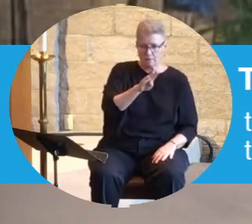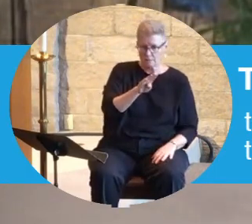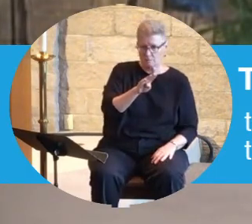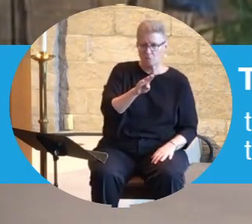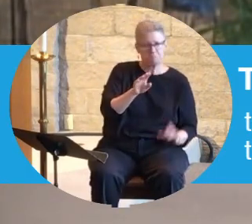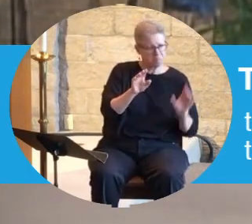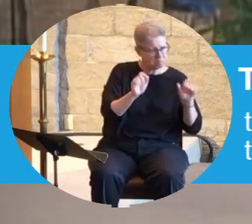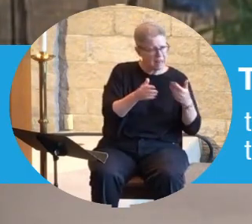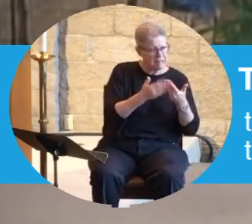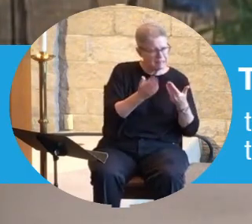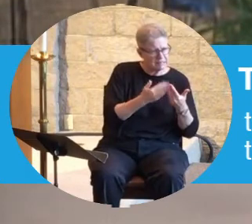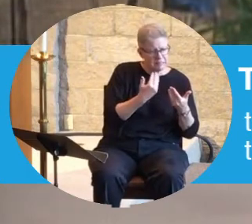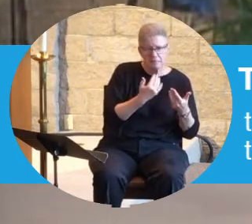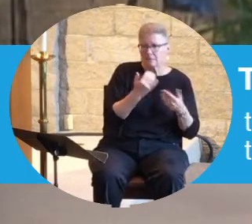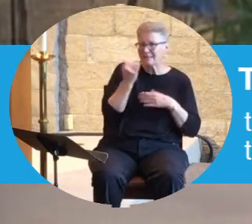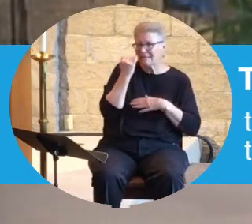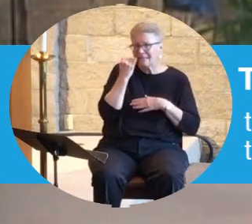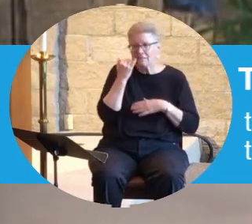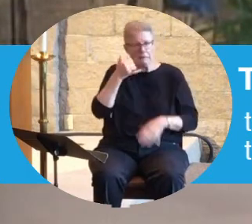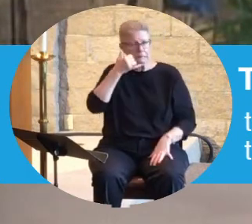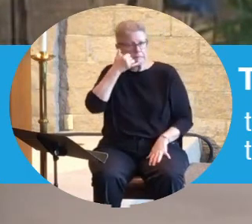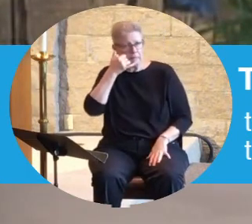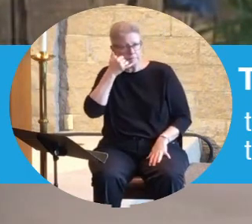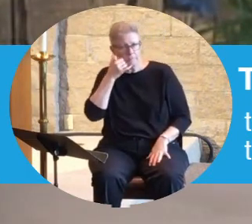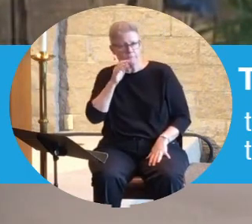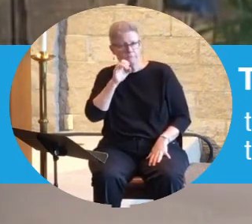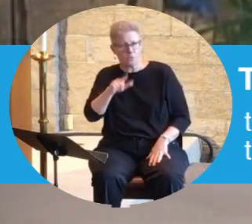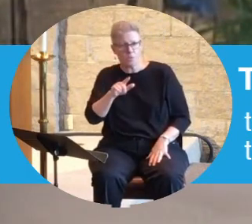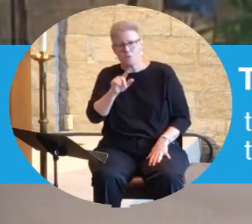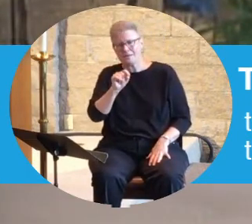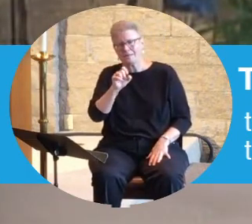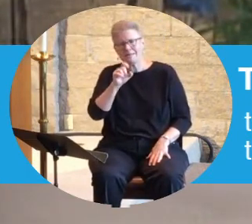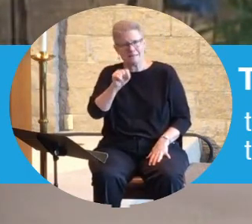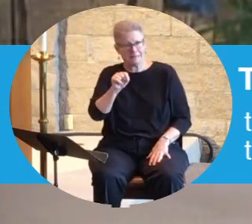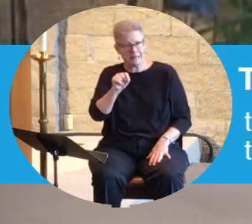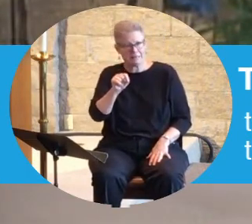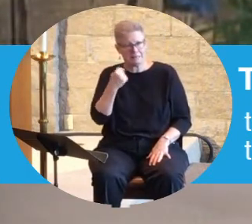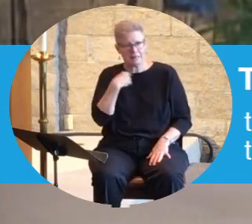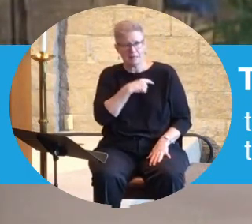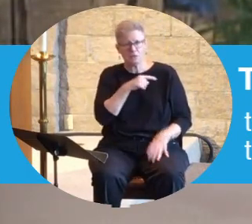phone. Just text us. Text us to 77977.